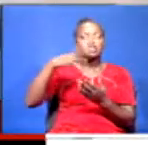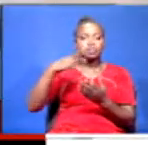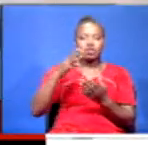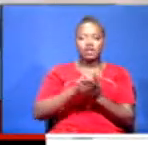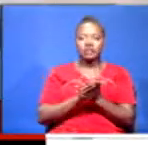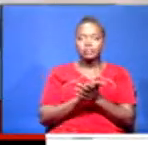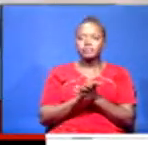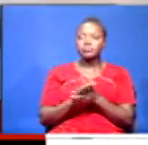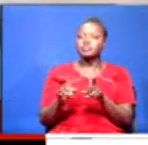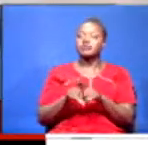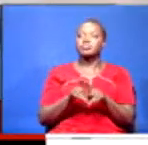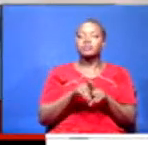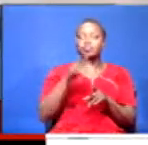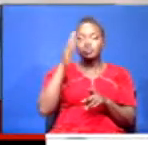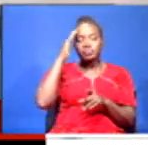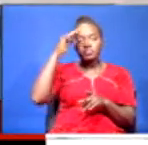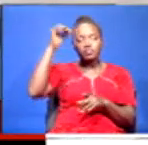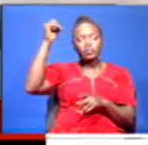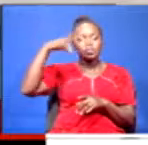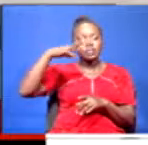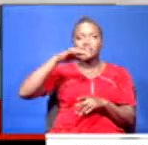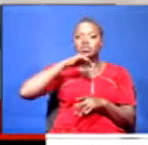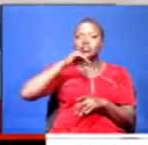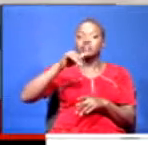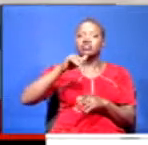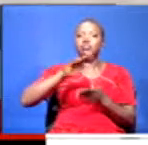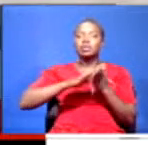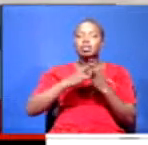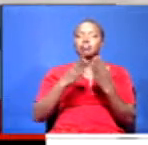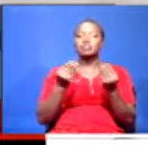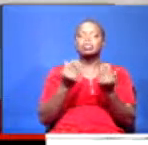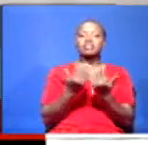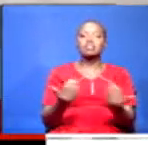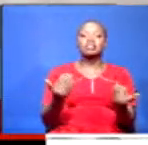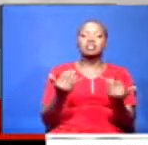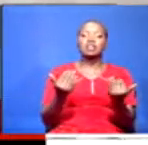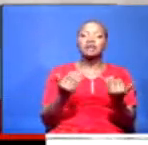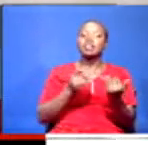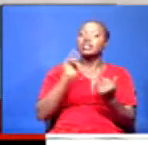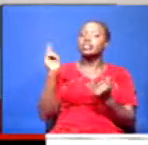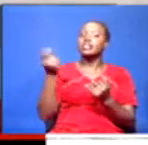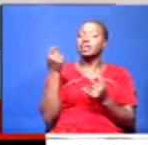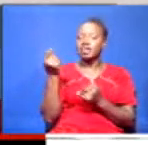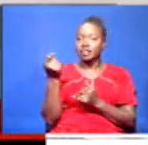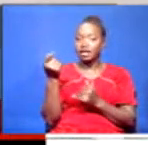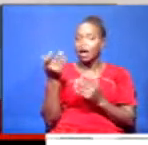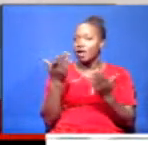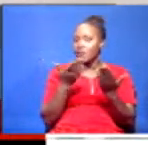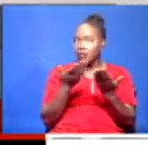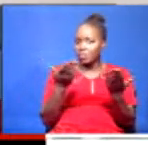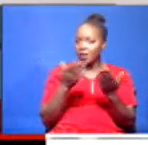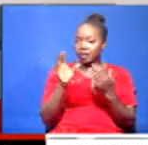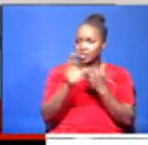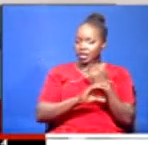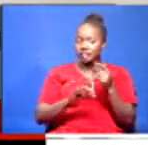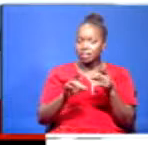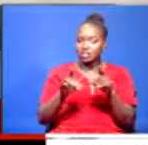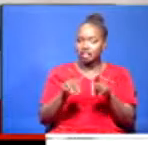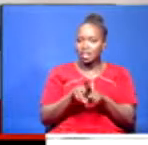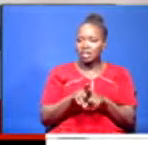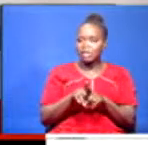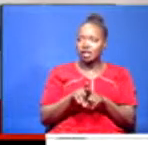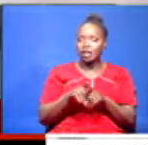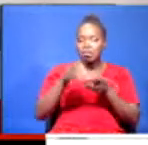that solar has really not become a very easy thing in this country, whereas countries like